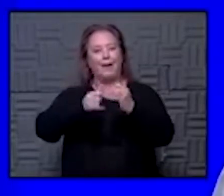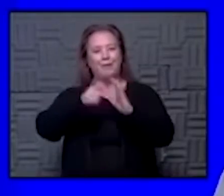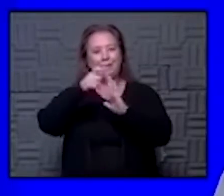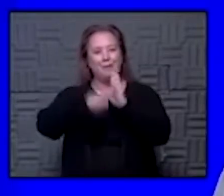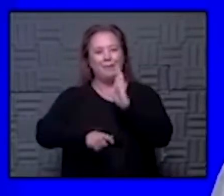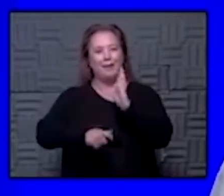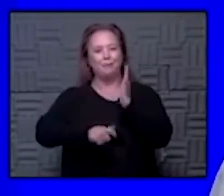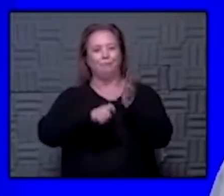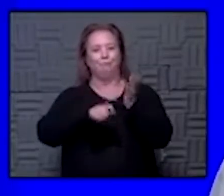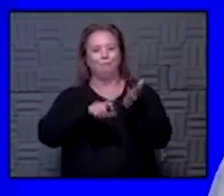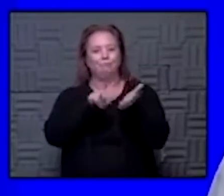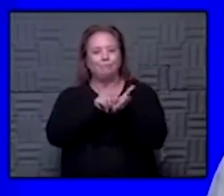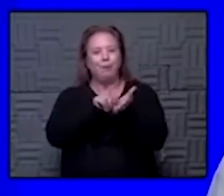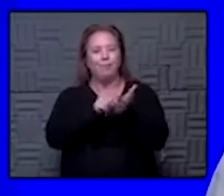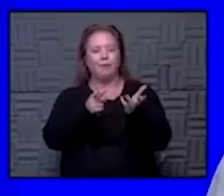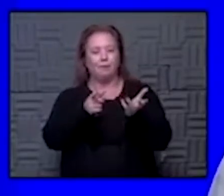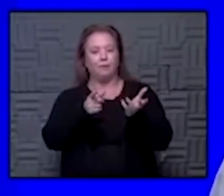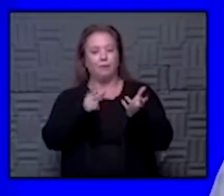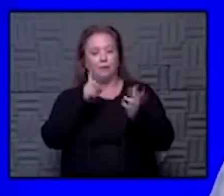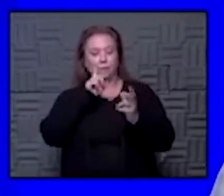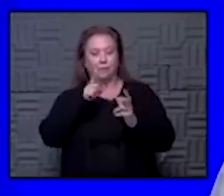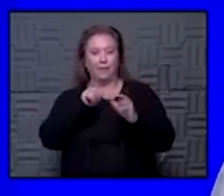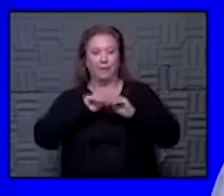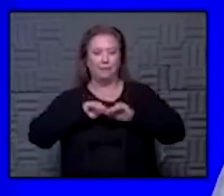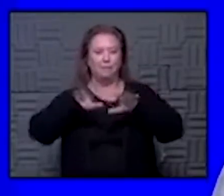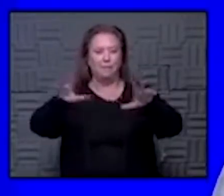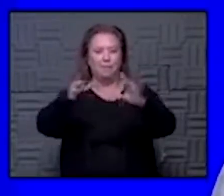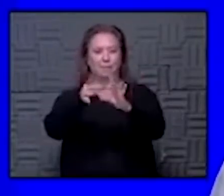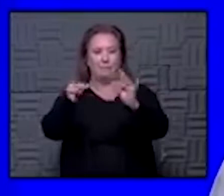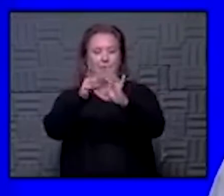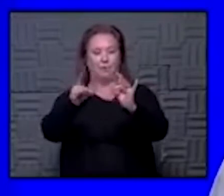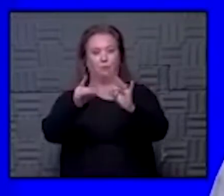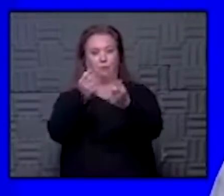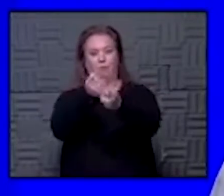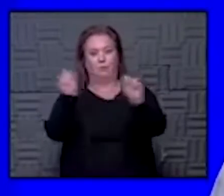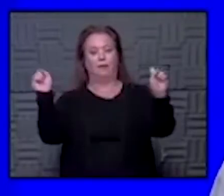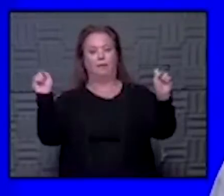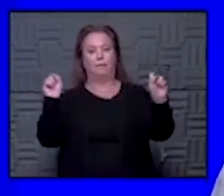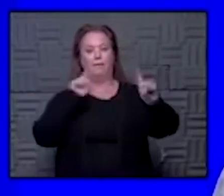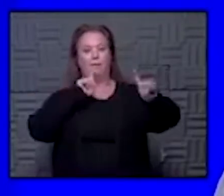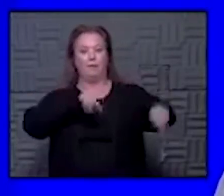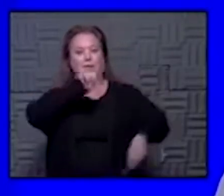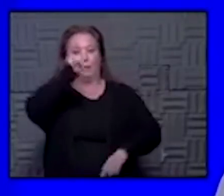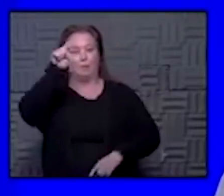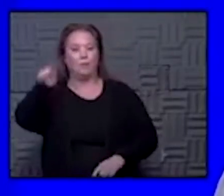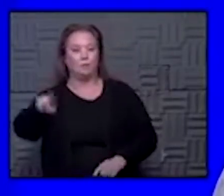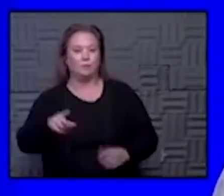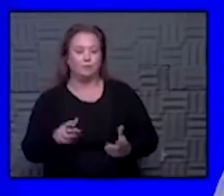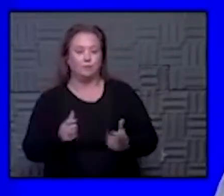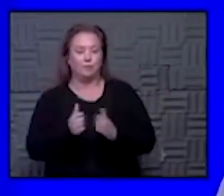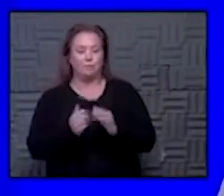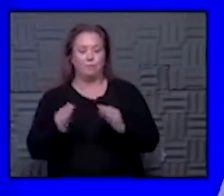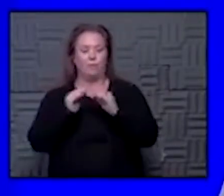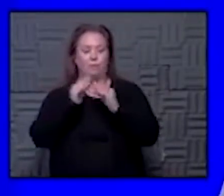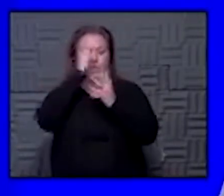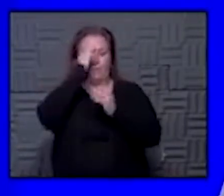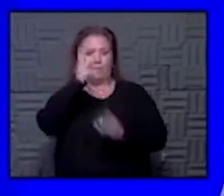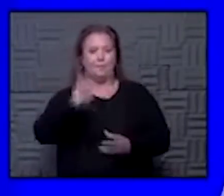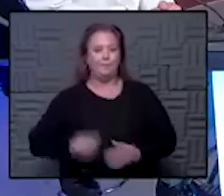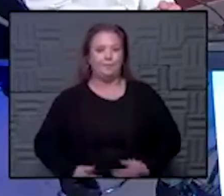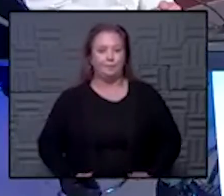dive into that, and then hopefully spread that message that they are safe and be able to answer these questions with a little bit more